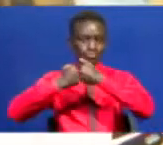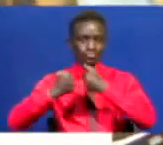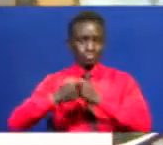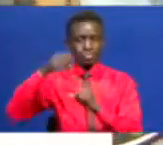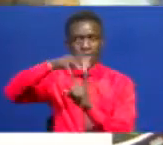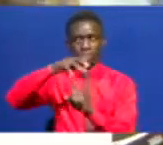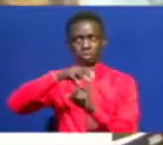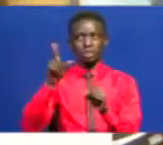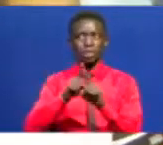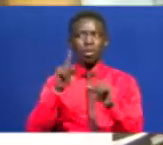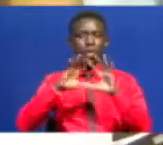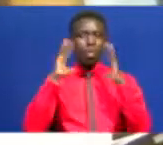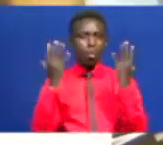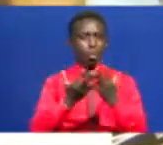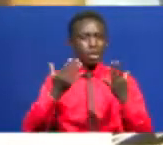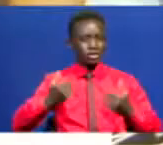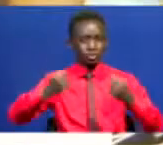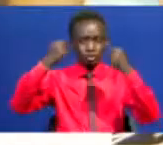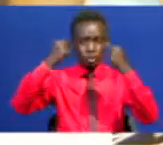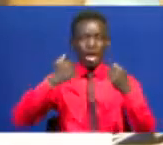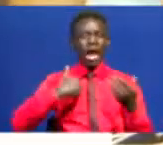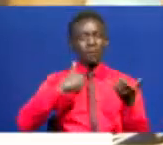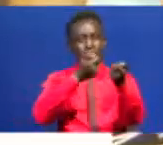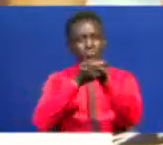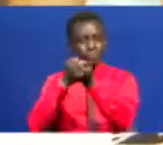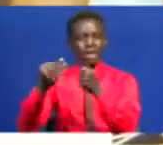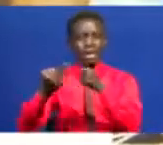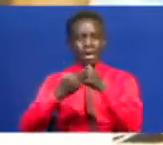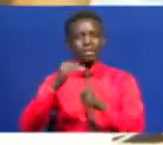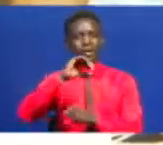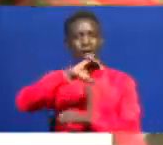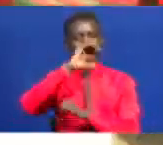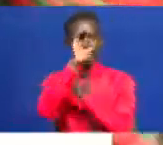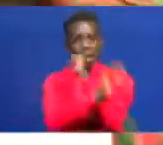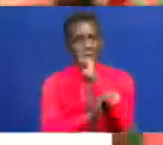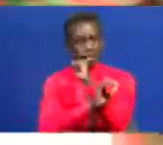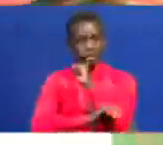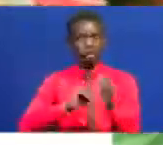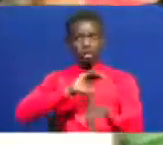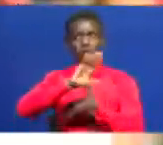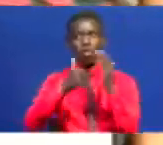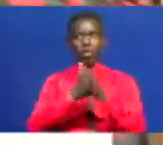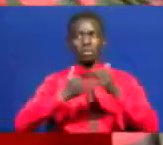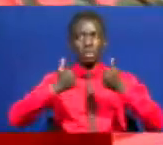20 Trophy Tournament has attracted 8 countries and will be held at the Nyayo National